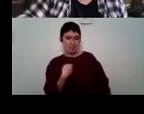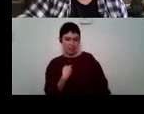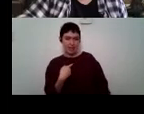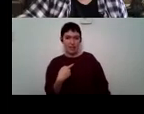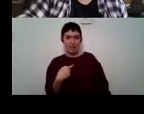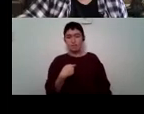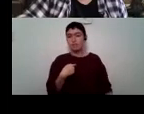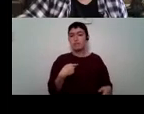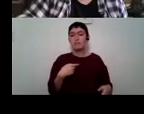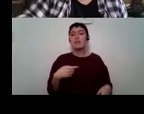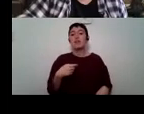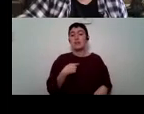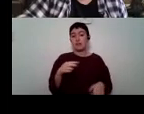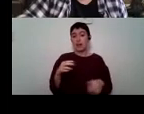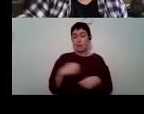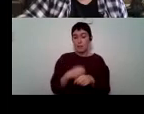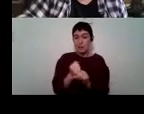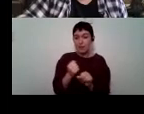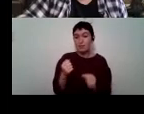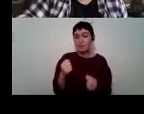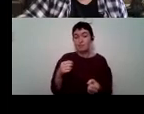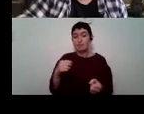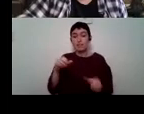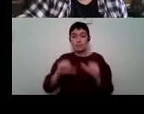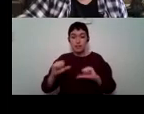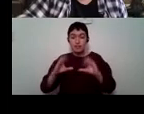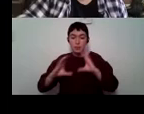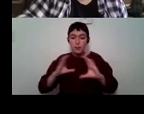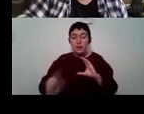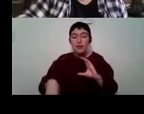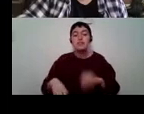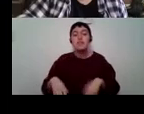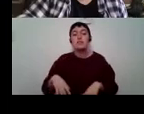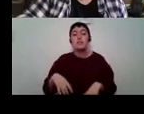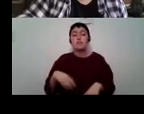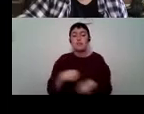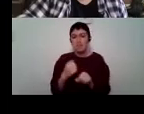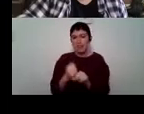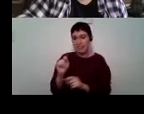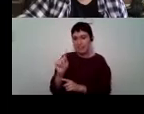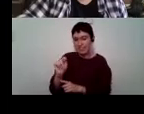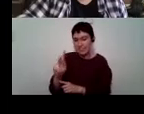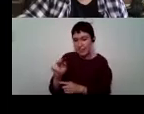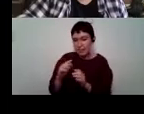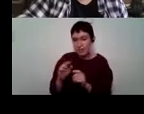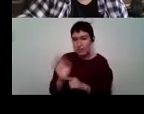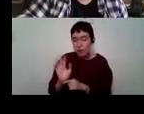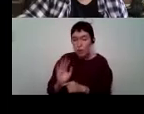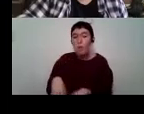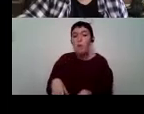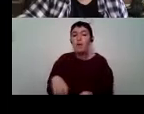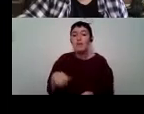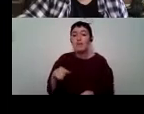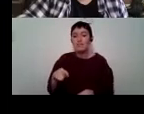communication. And eventually I did a Bigfoot television show with Dean Cain, who was 1990s Superman.